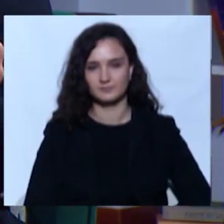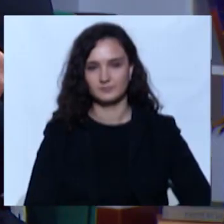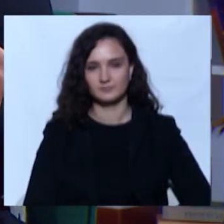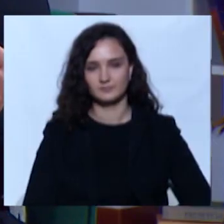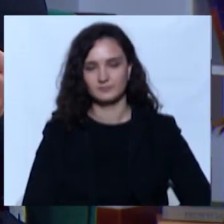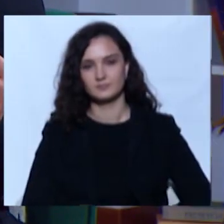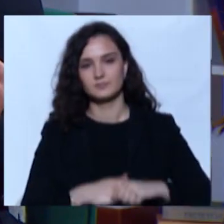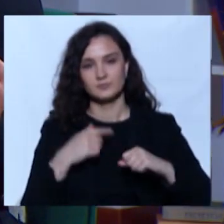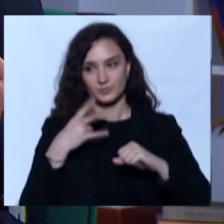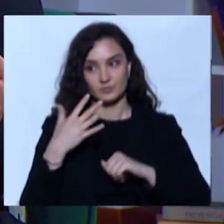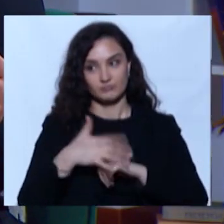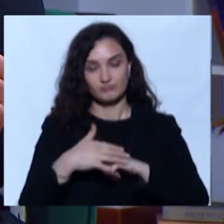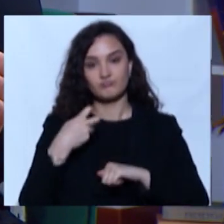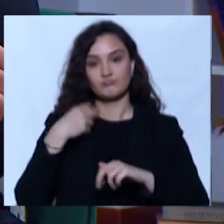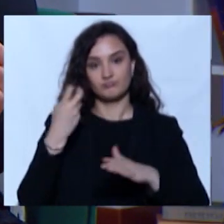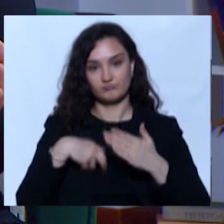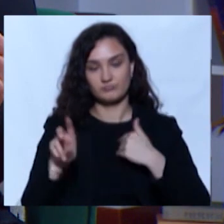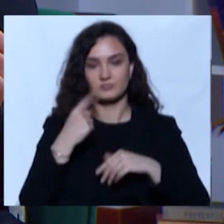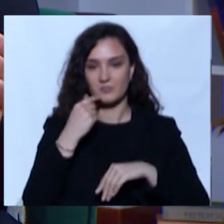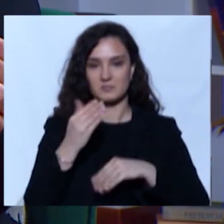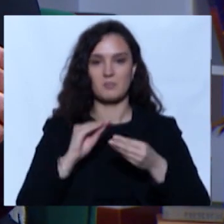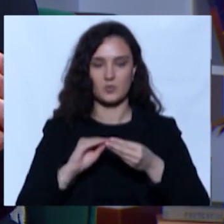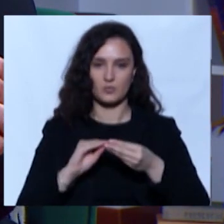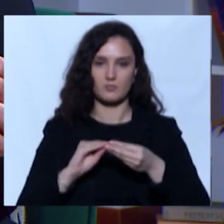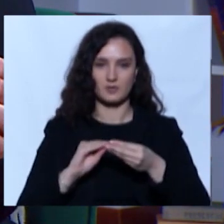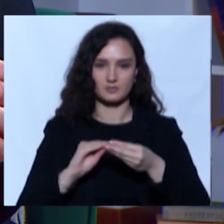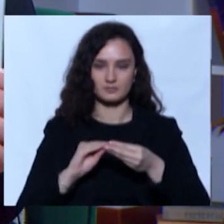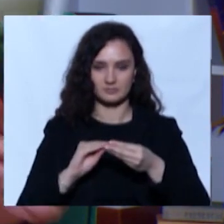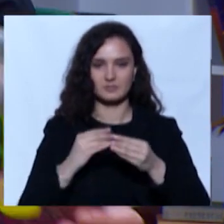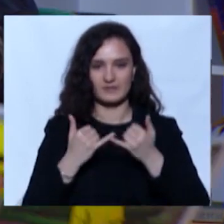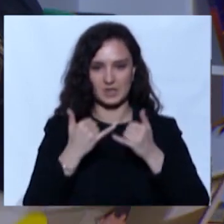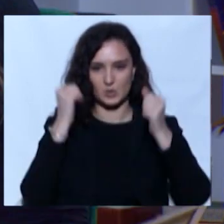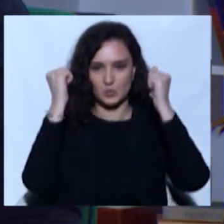I have to go out now, said his friend, the man with the yellow hat.